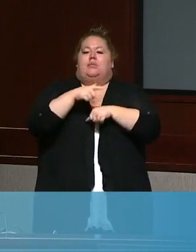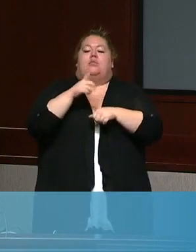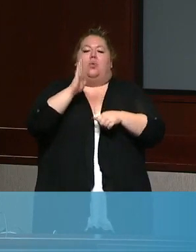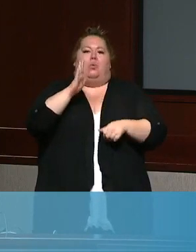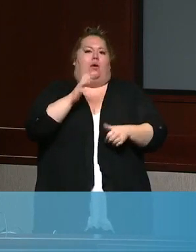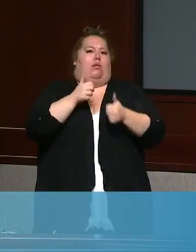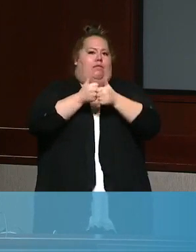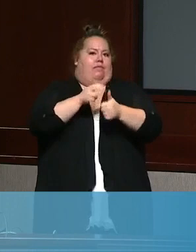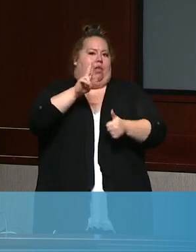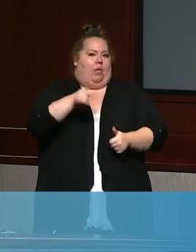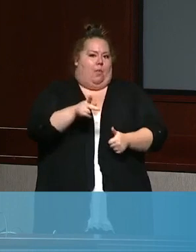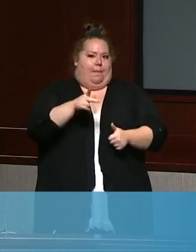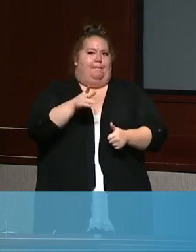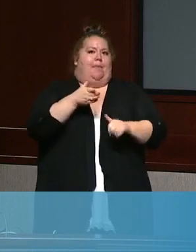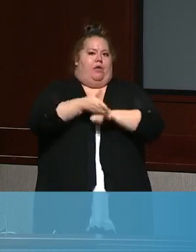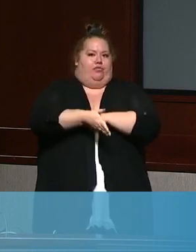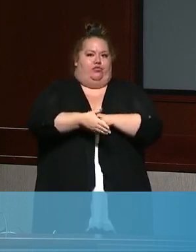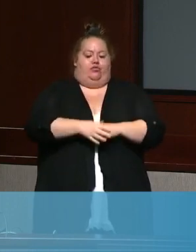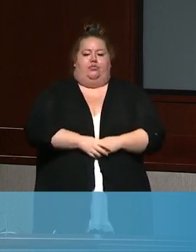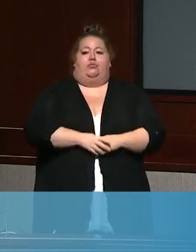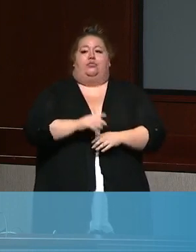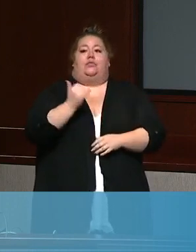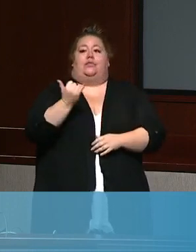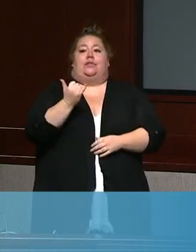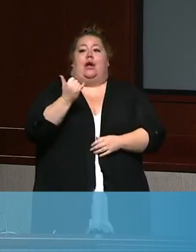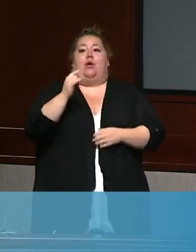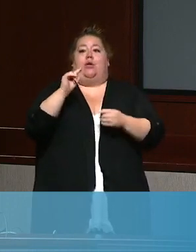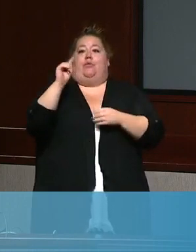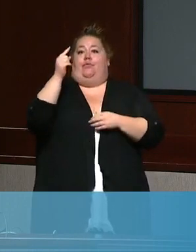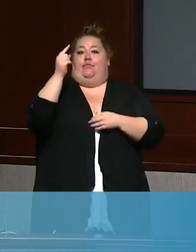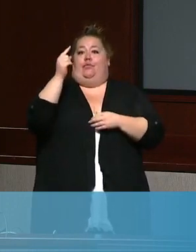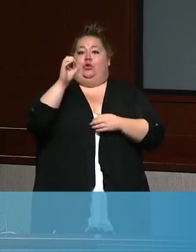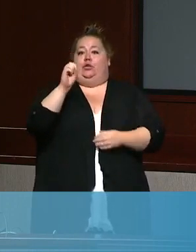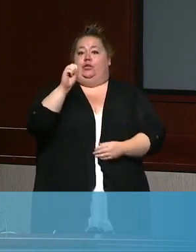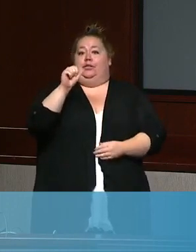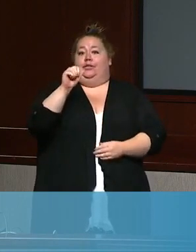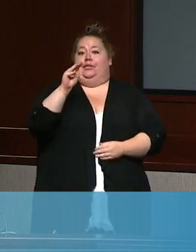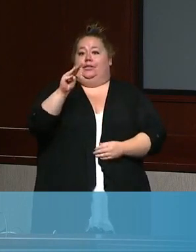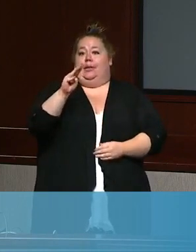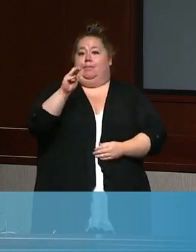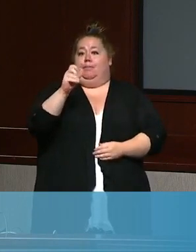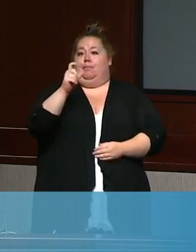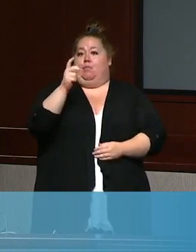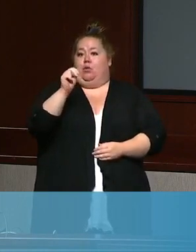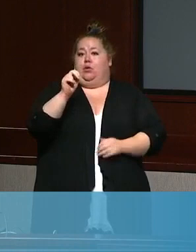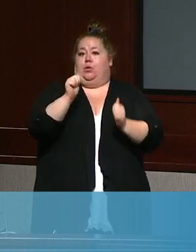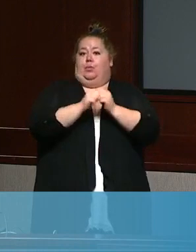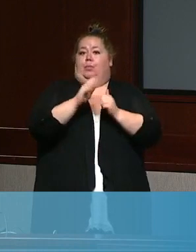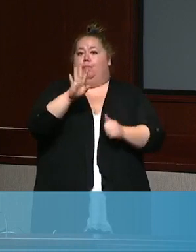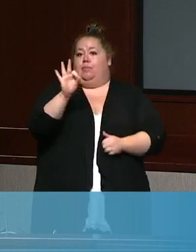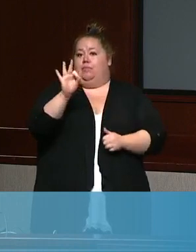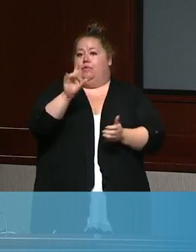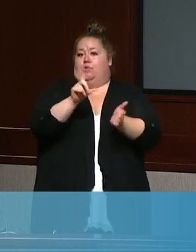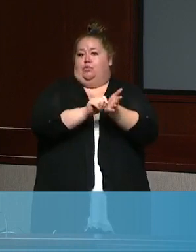and ask for any follow-ups. So starting at the top of the list, I believe we have Sam Morgan with the Bakersfield Californian on the line.